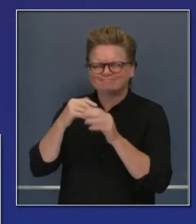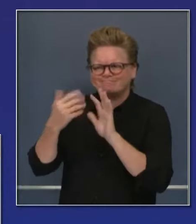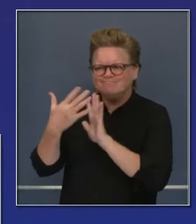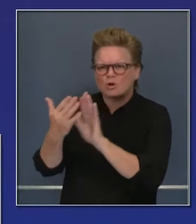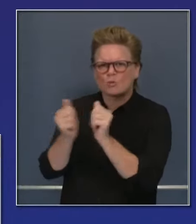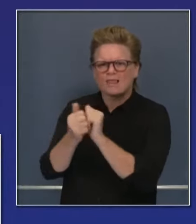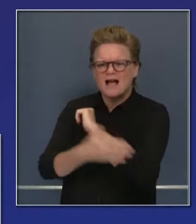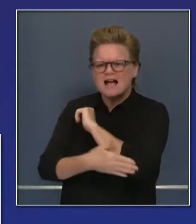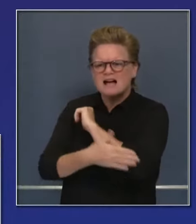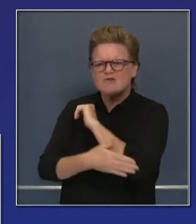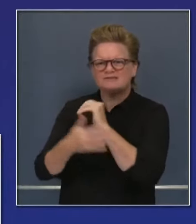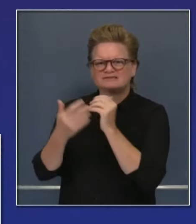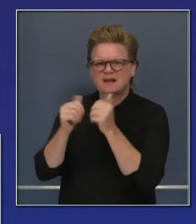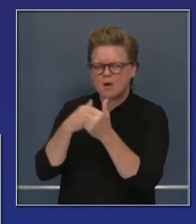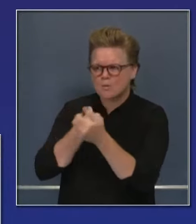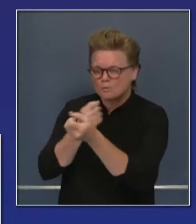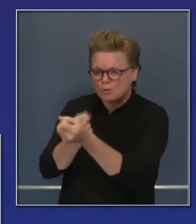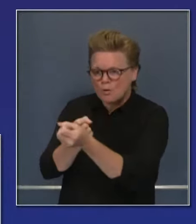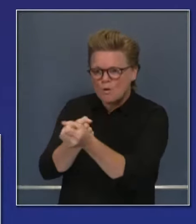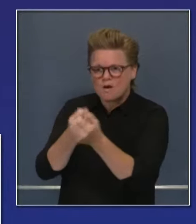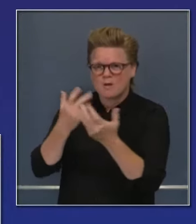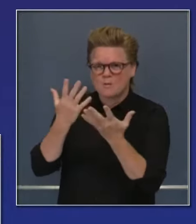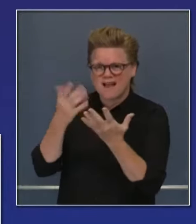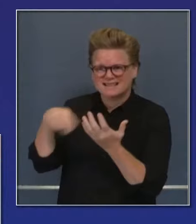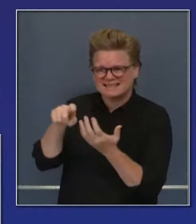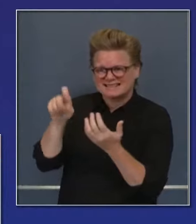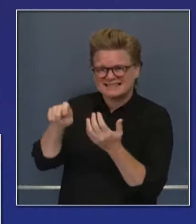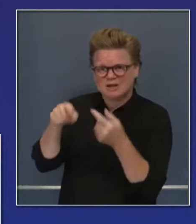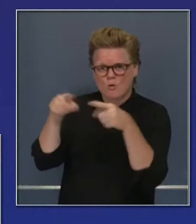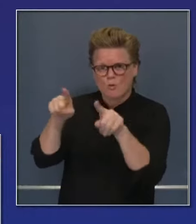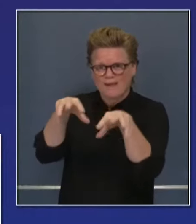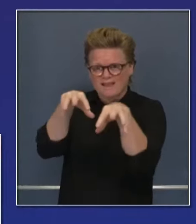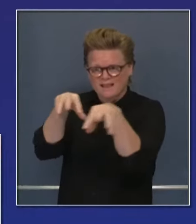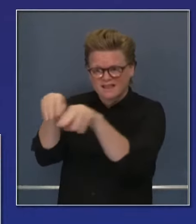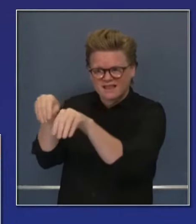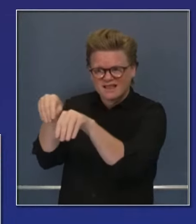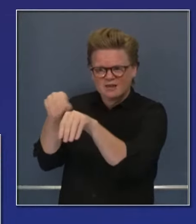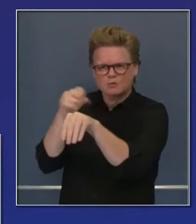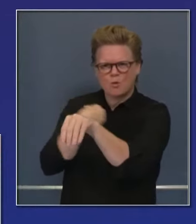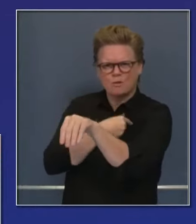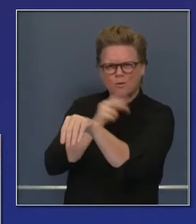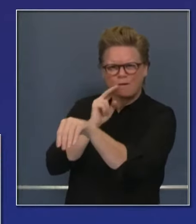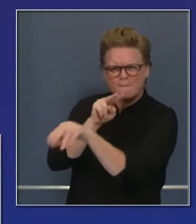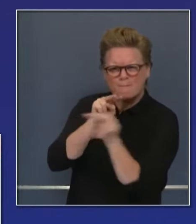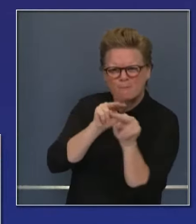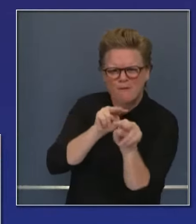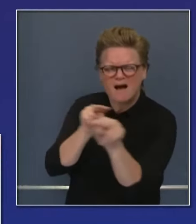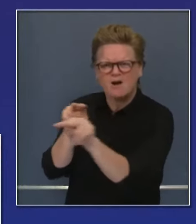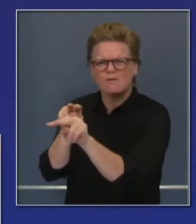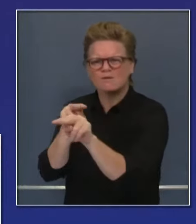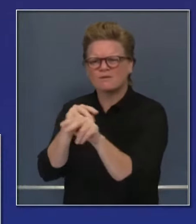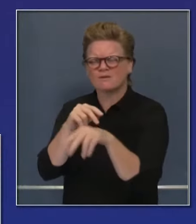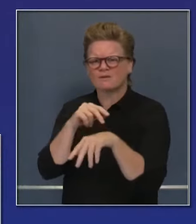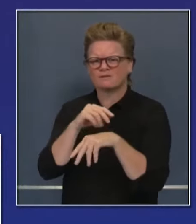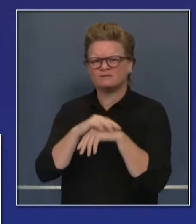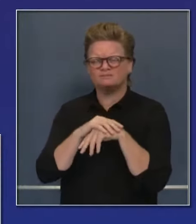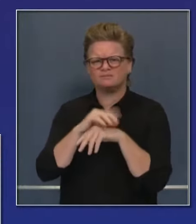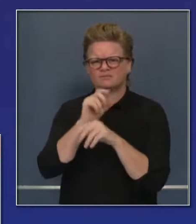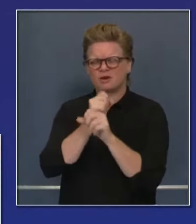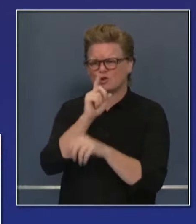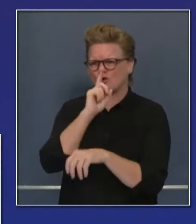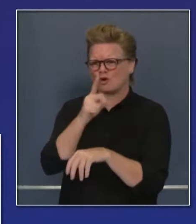support. Many of those are in place. We'll continue to monitor the success of that effort. We put tens of millions of